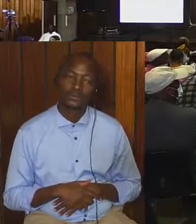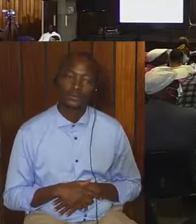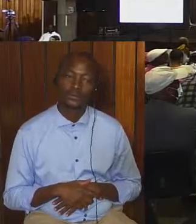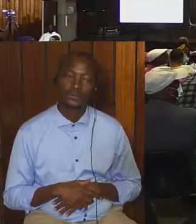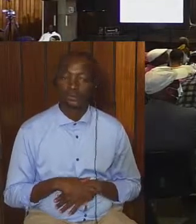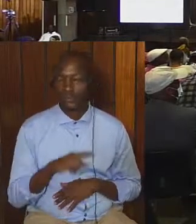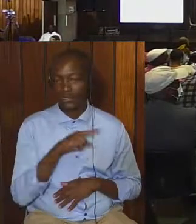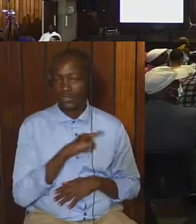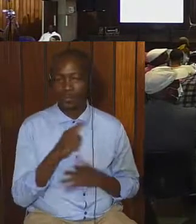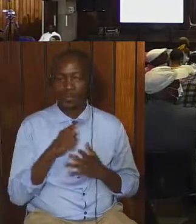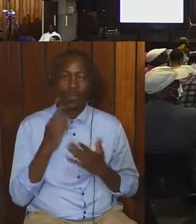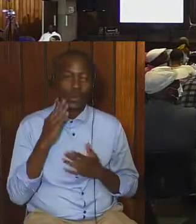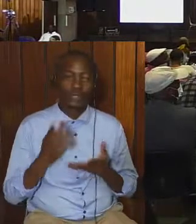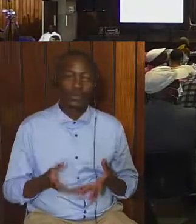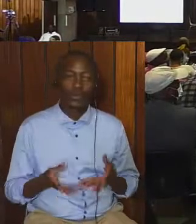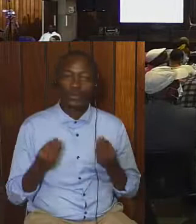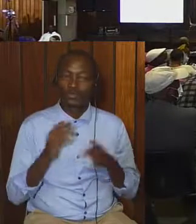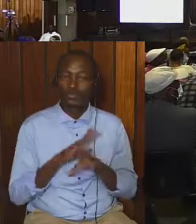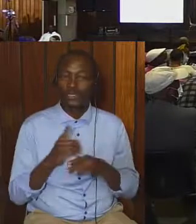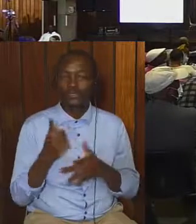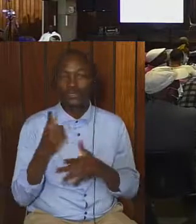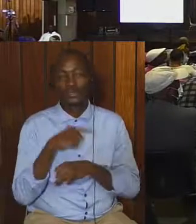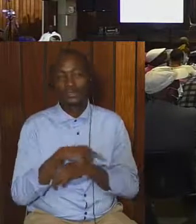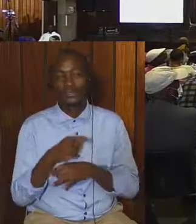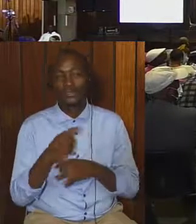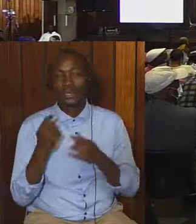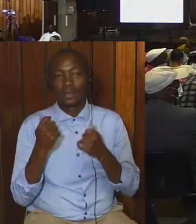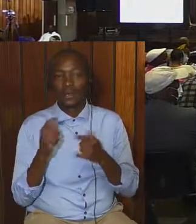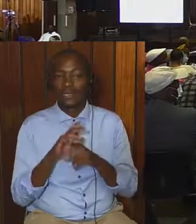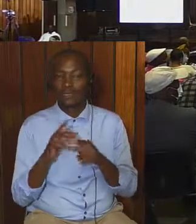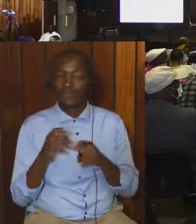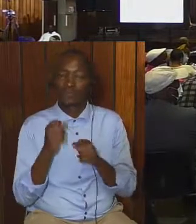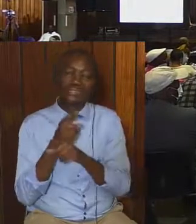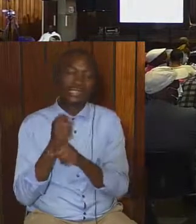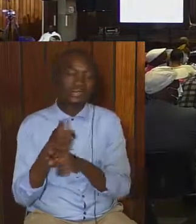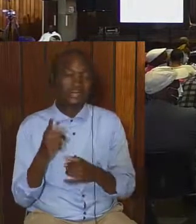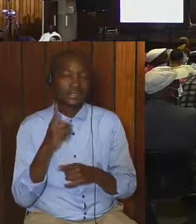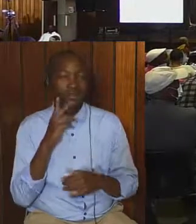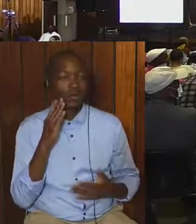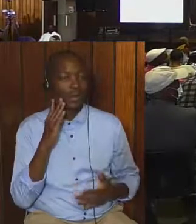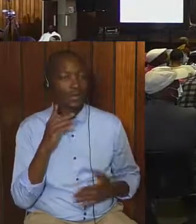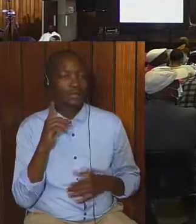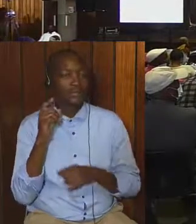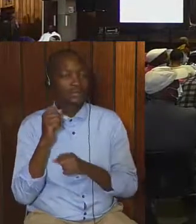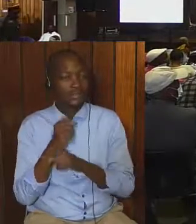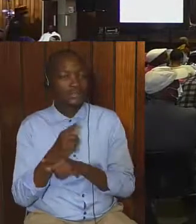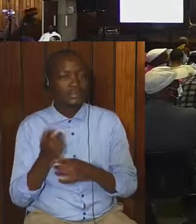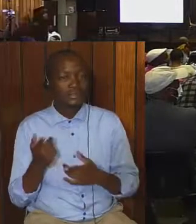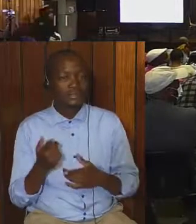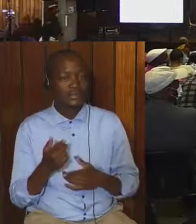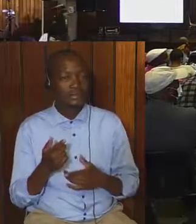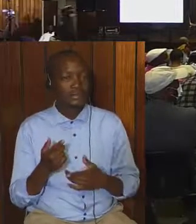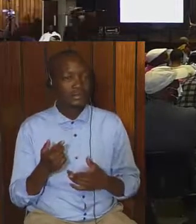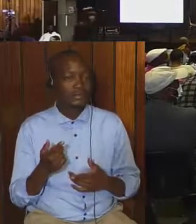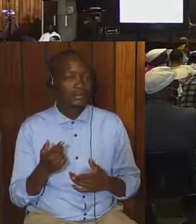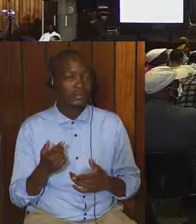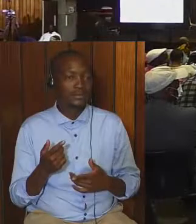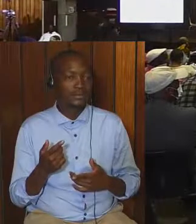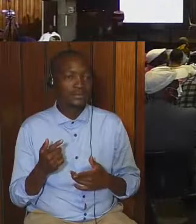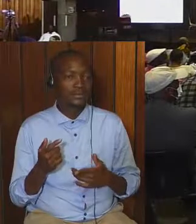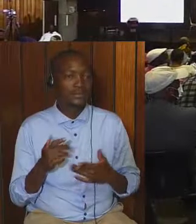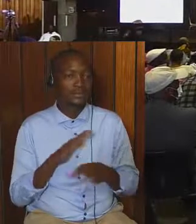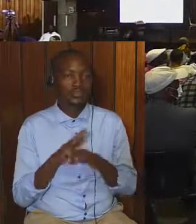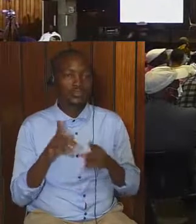Where are you going to get every day that money of a taxi? Eh? I'm saying Zanzel, Mayfield.